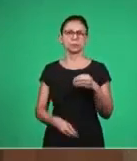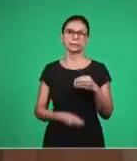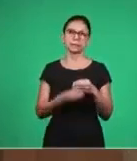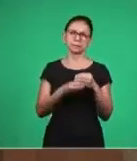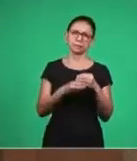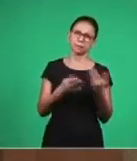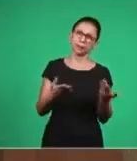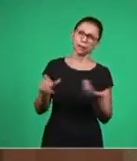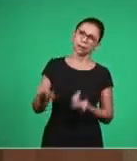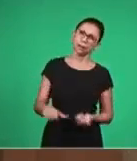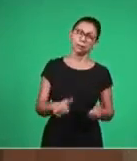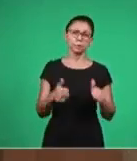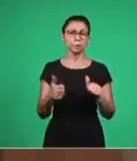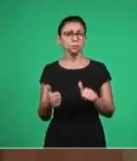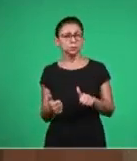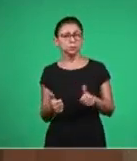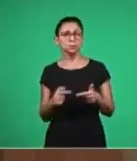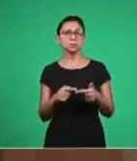in a work that is